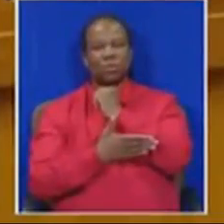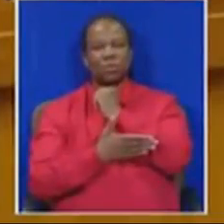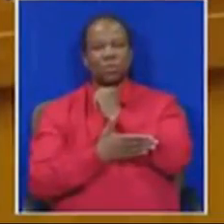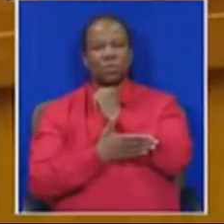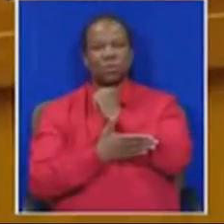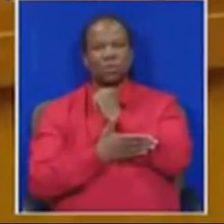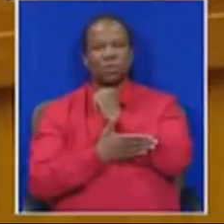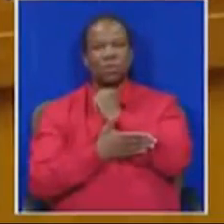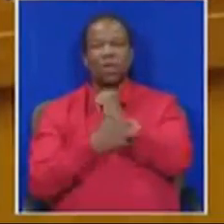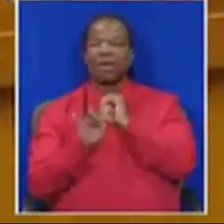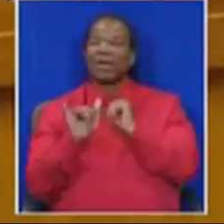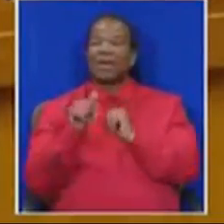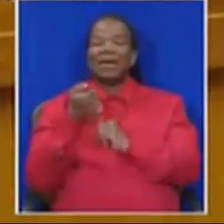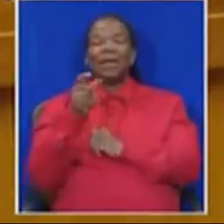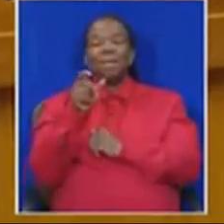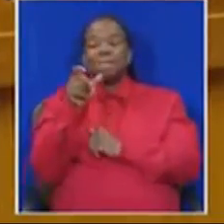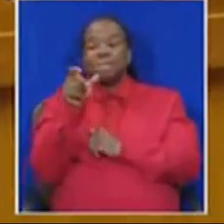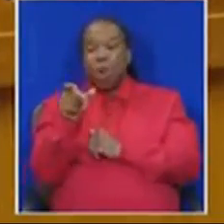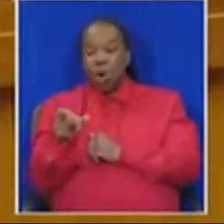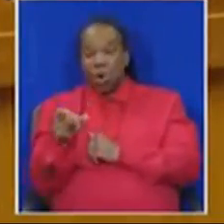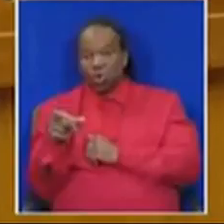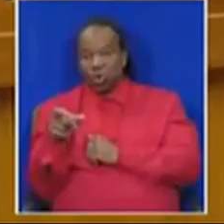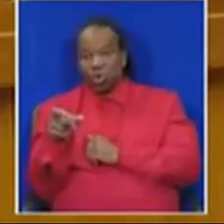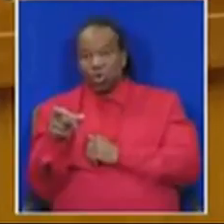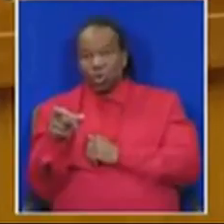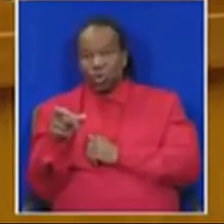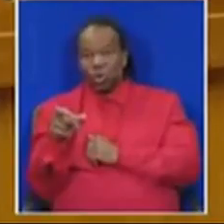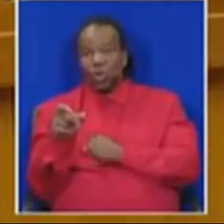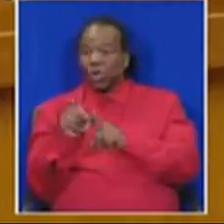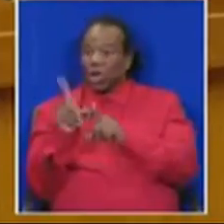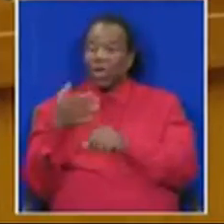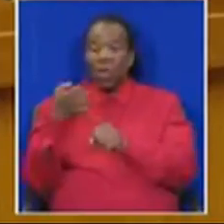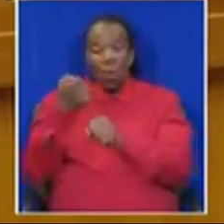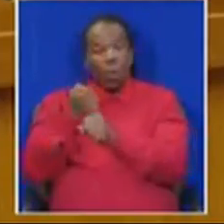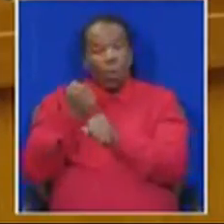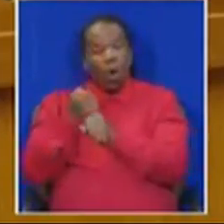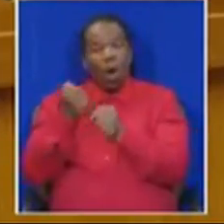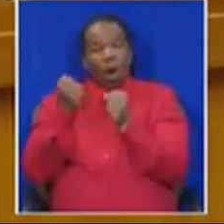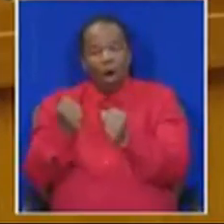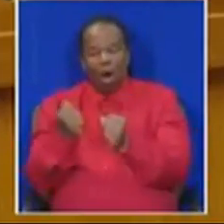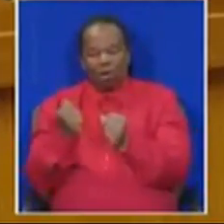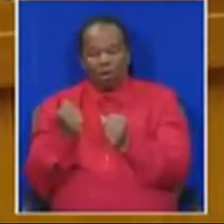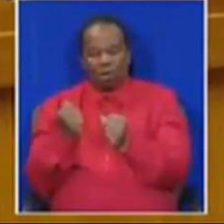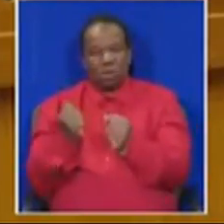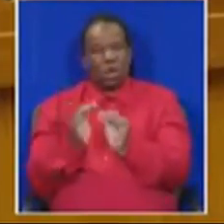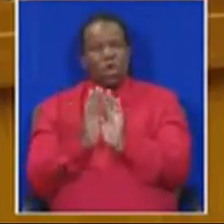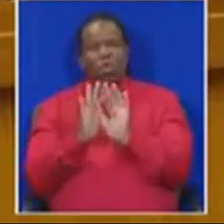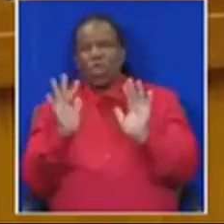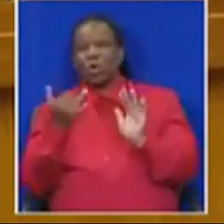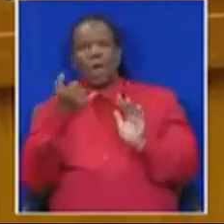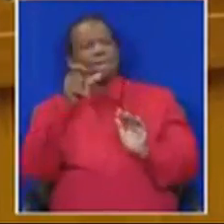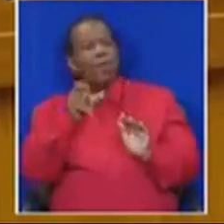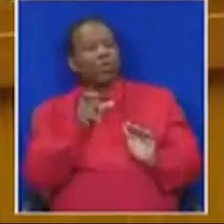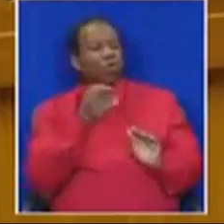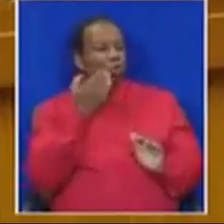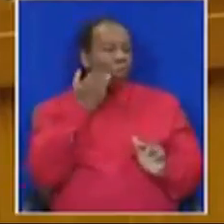en harde werk bepaal word, en nie volgens die kleur van hulle vel,